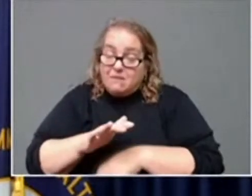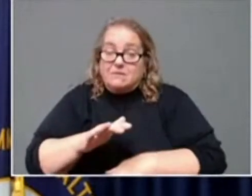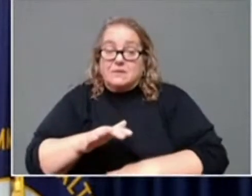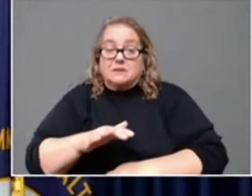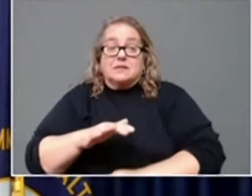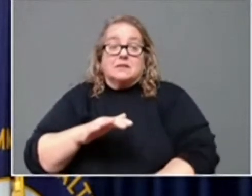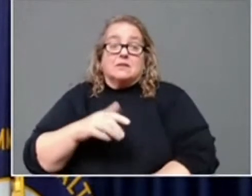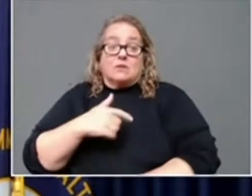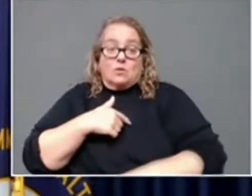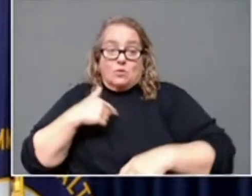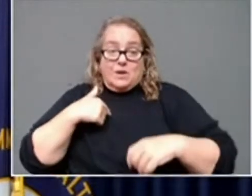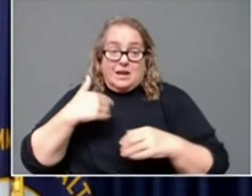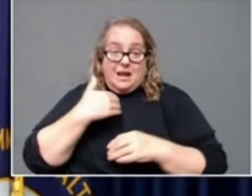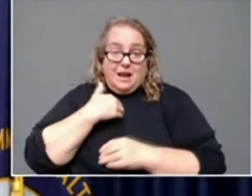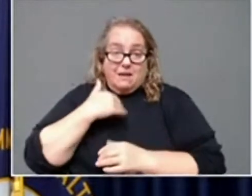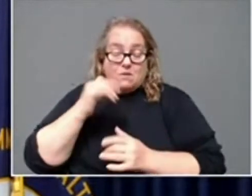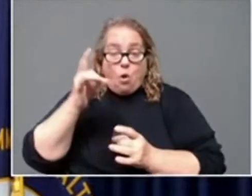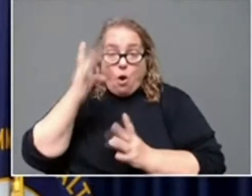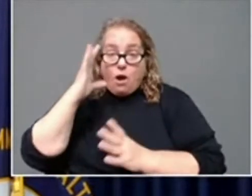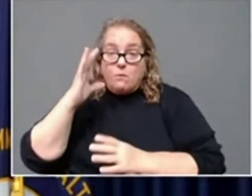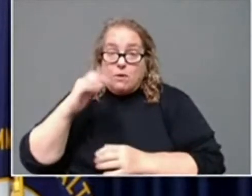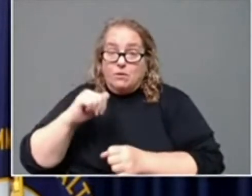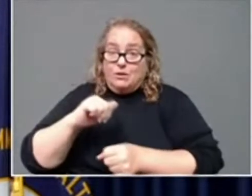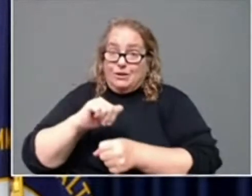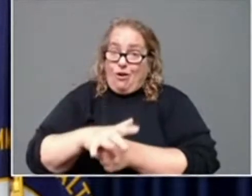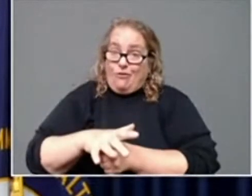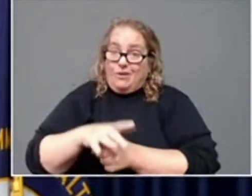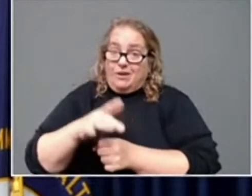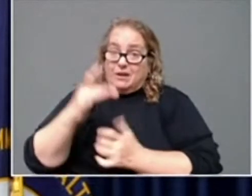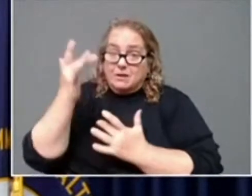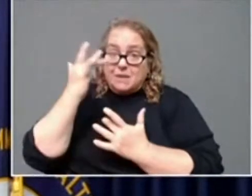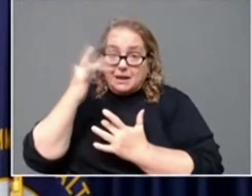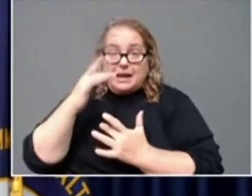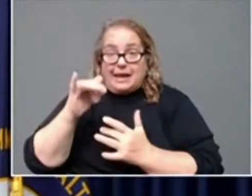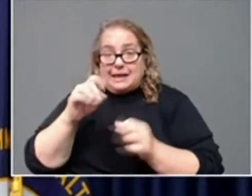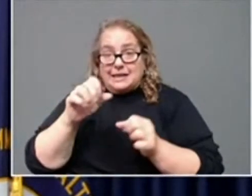we have a pandemic. It's continuing, and it's continuing to take